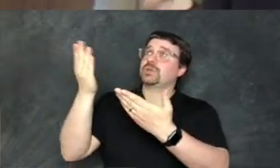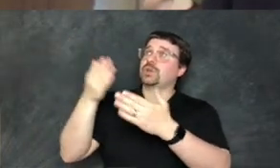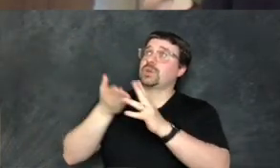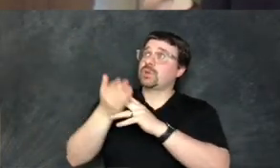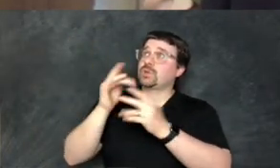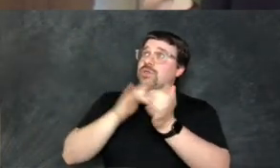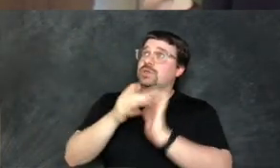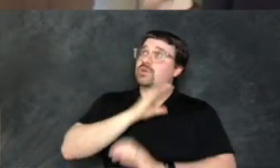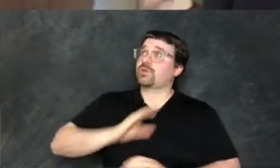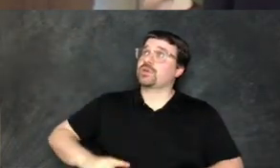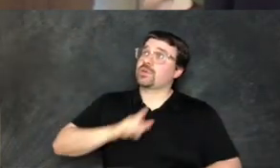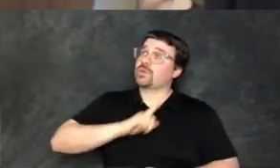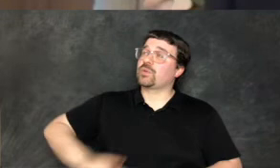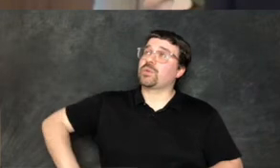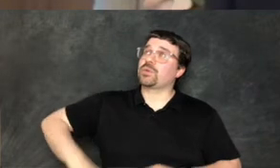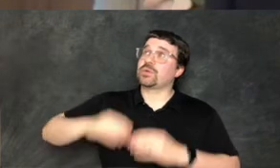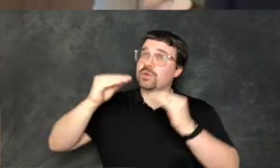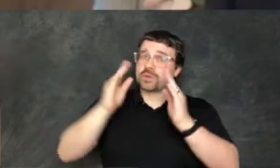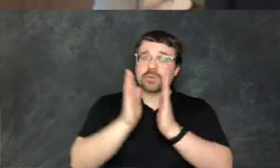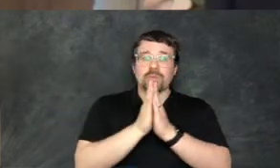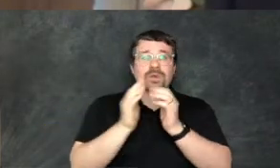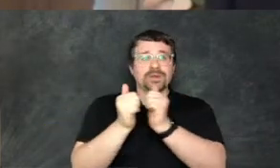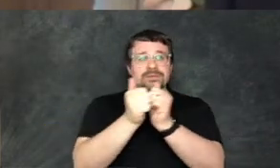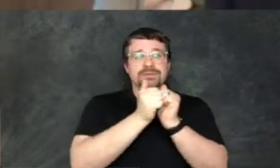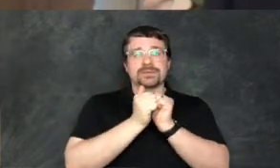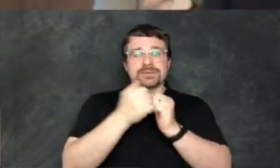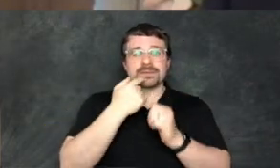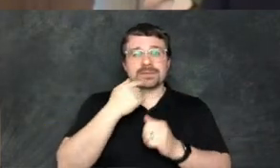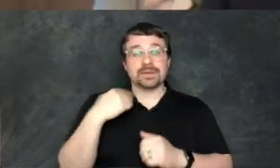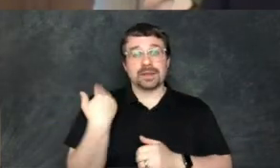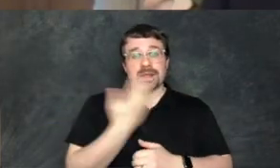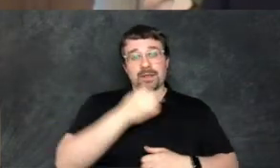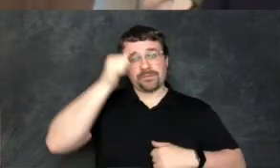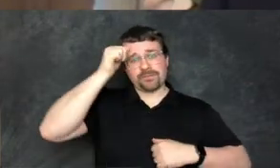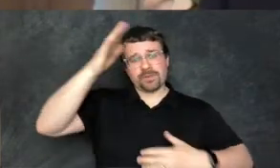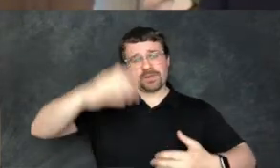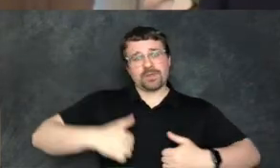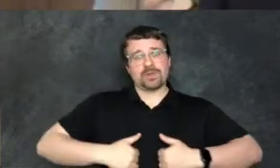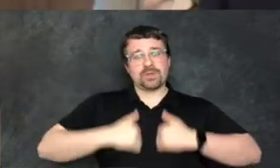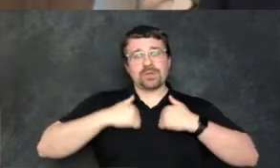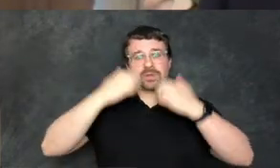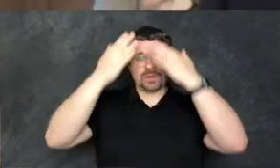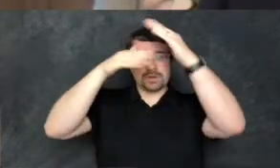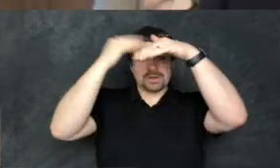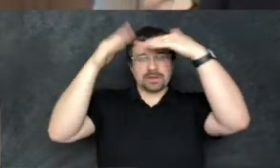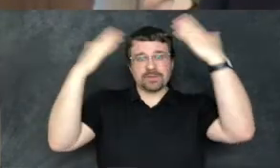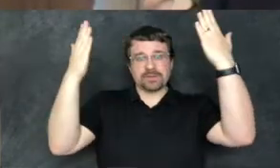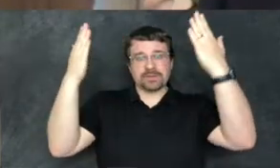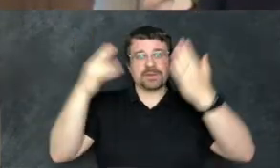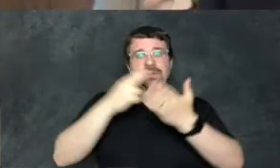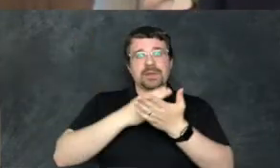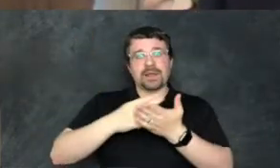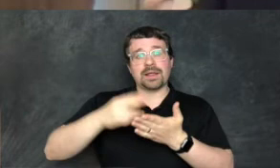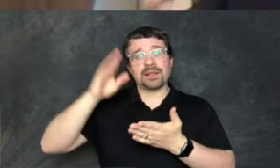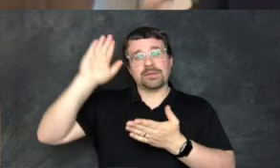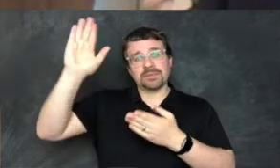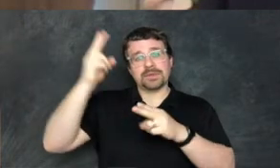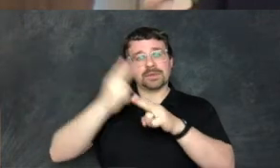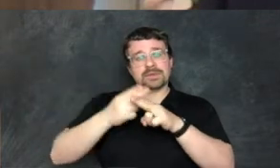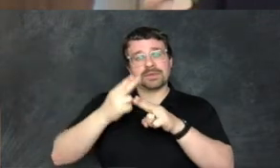you through Jesus Christ our Lord, who taught us to pray this way. Our Father, who art in